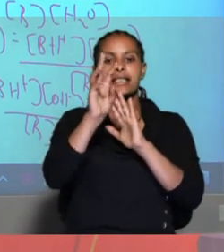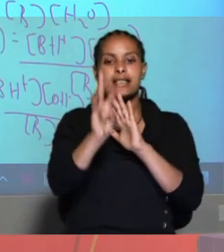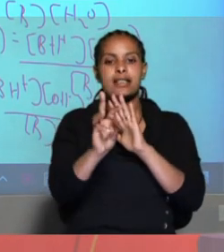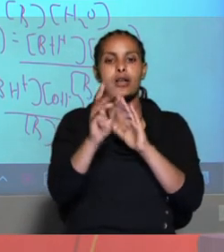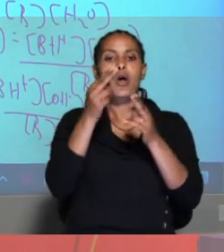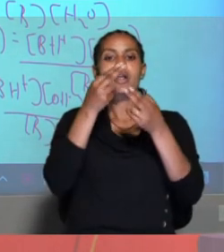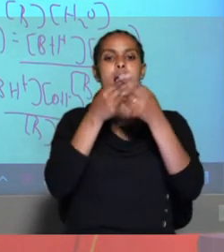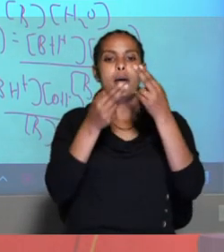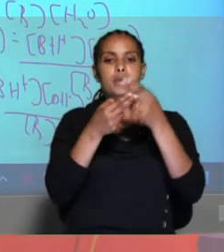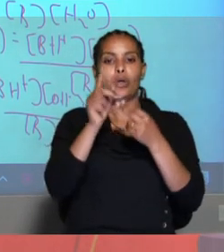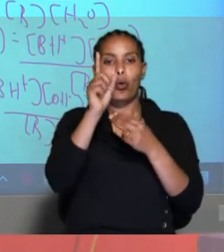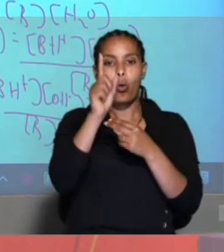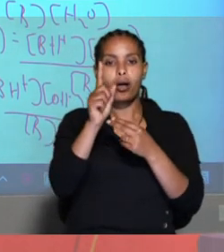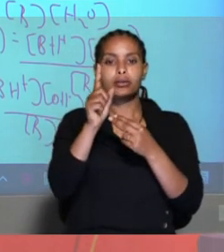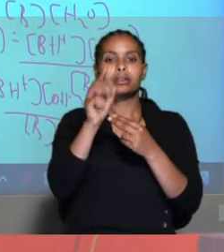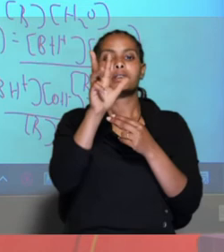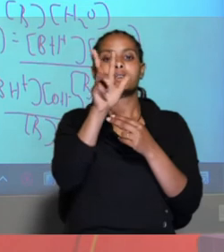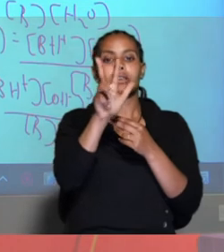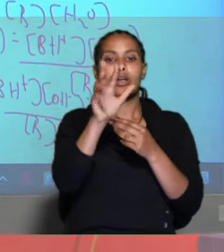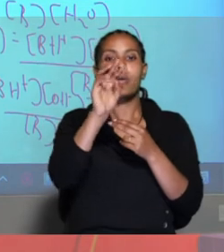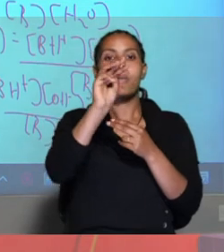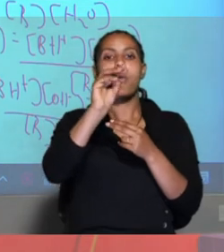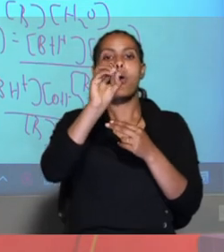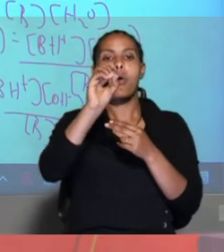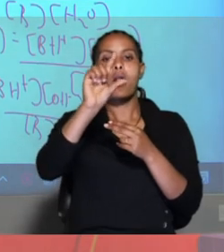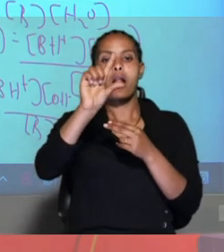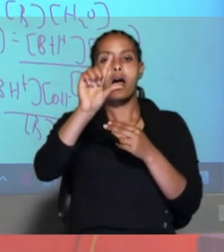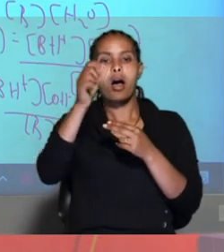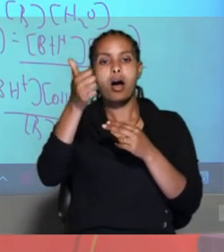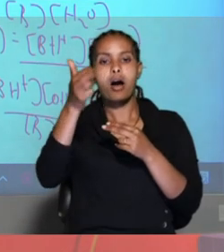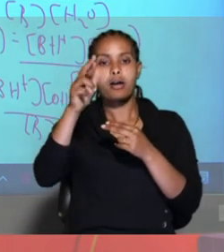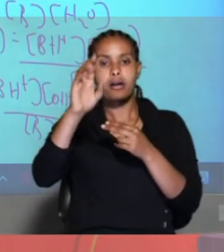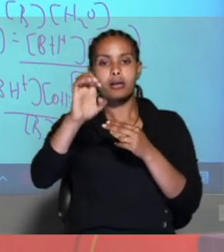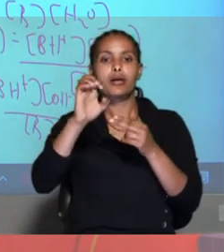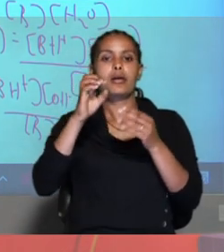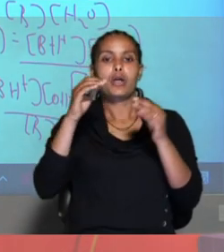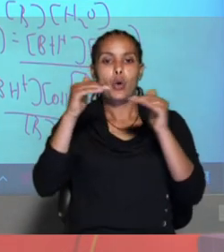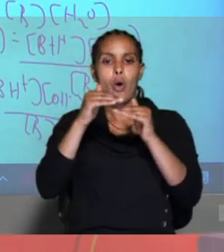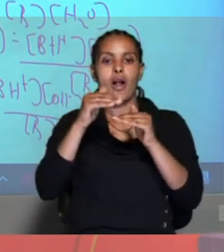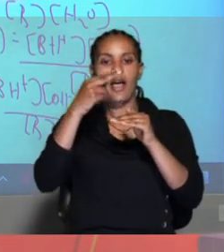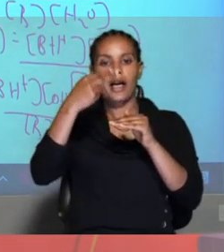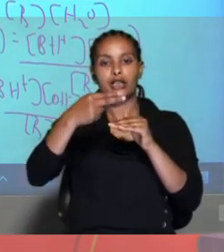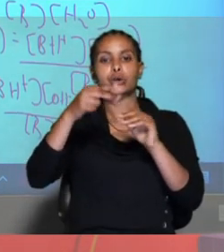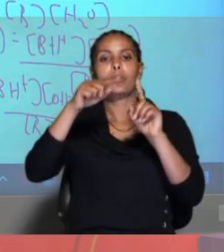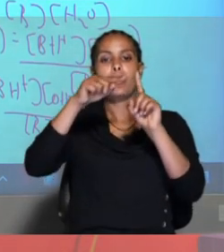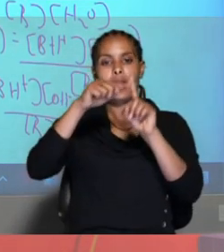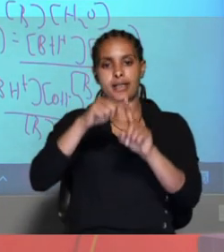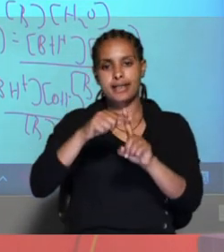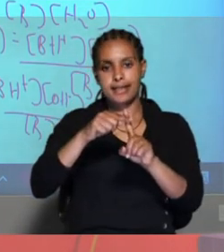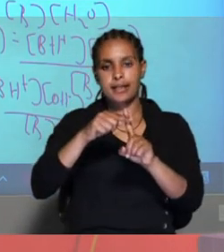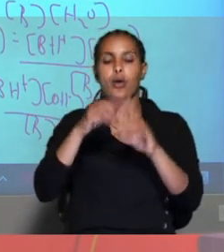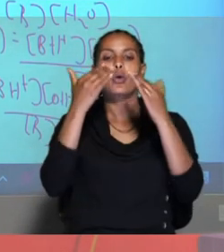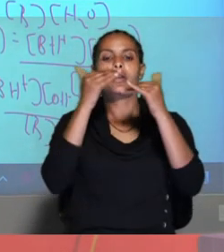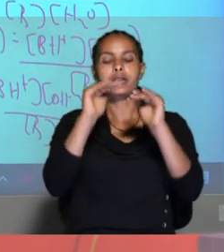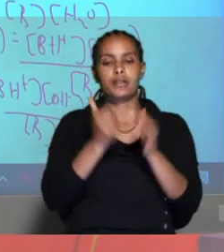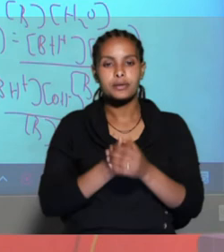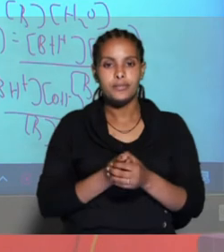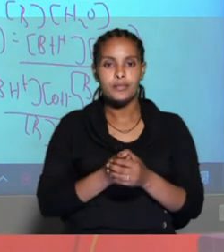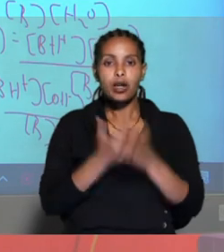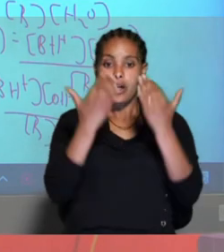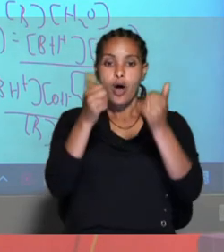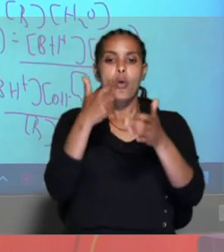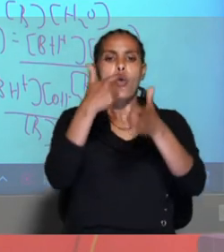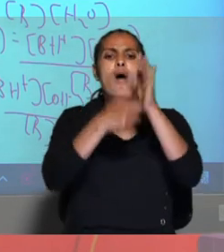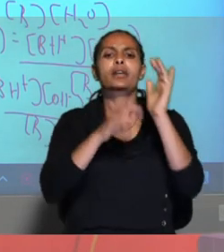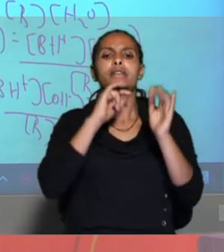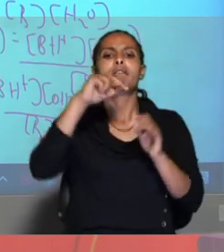1 times 10 raised to minus 3 molar equal H plus concentration. H plus concentration. Now what